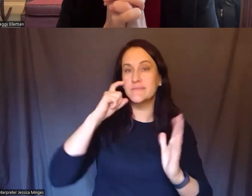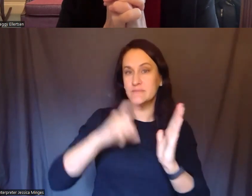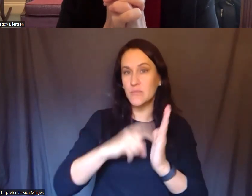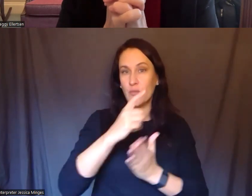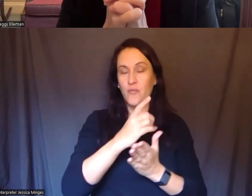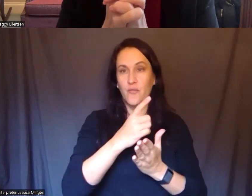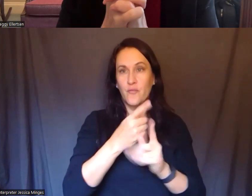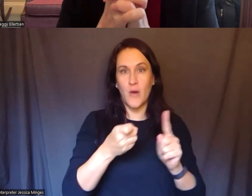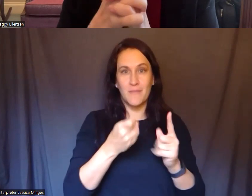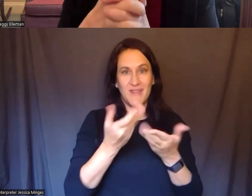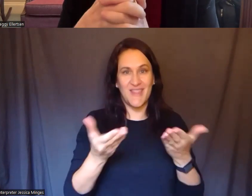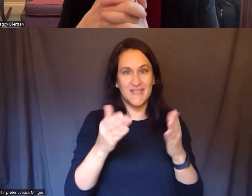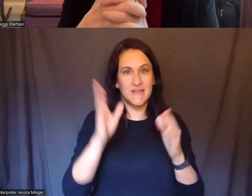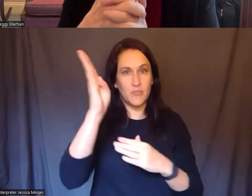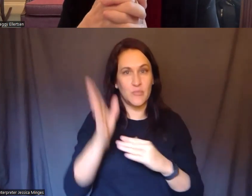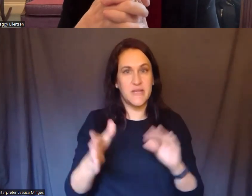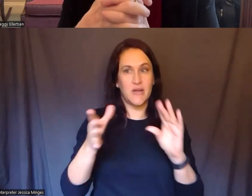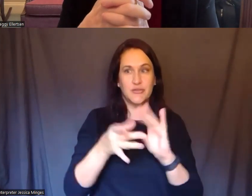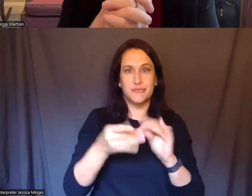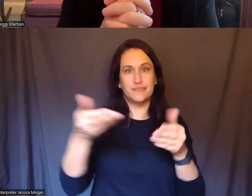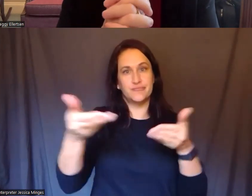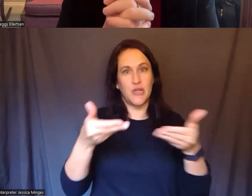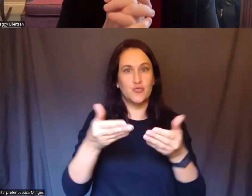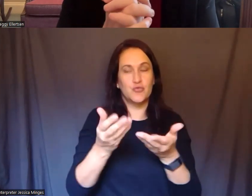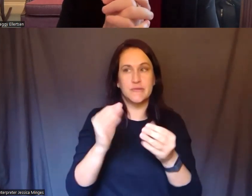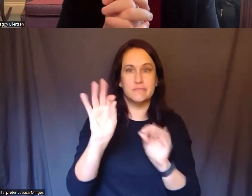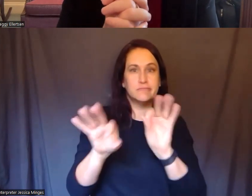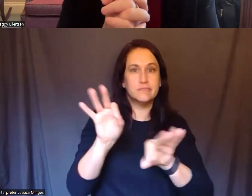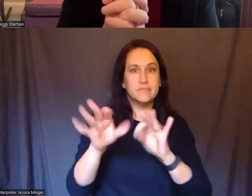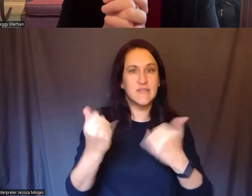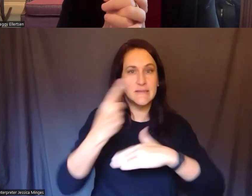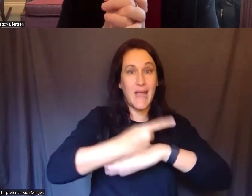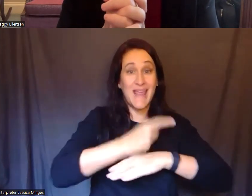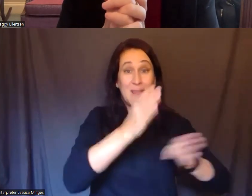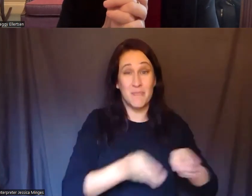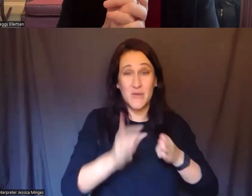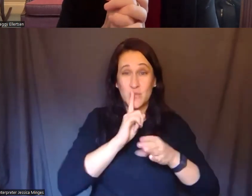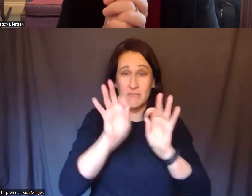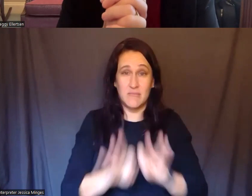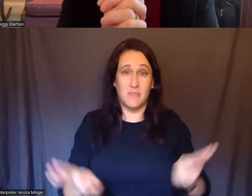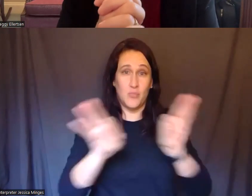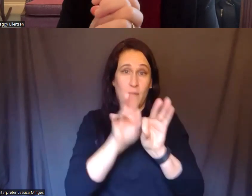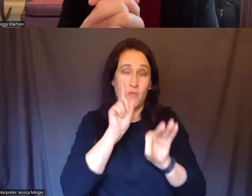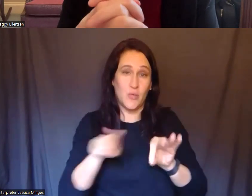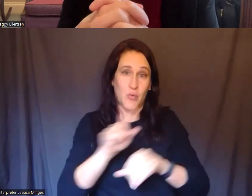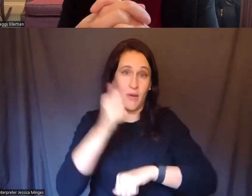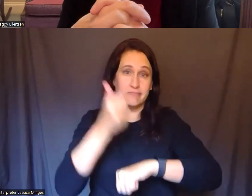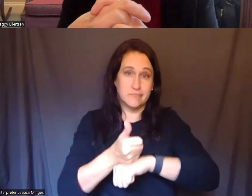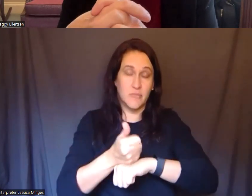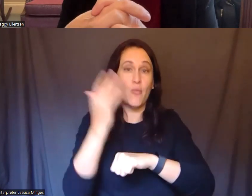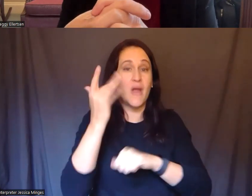our presenters introduced today, those plans are going to be very, very important for you to have in place, because you will have